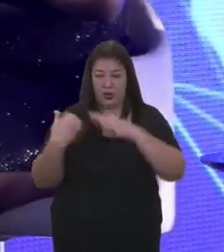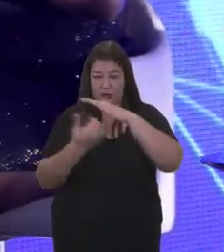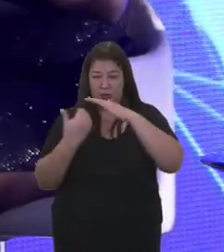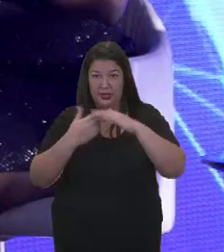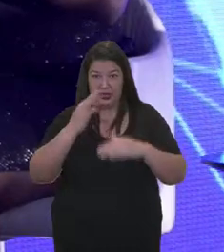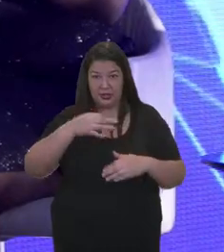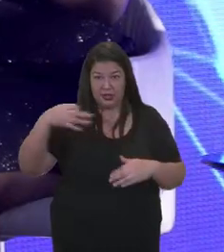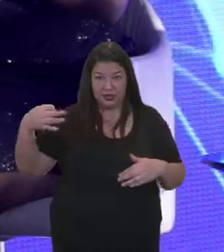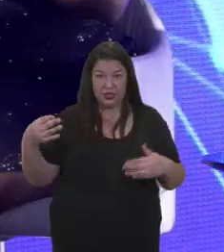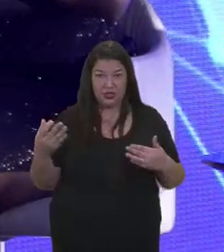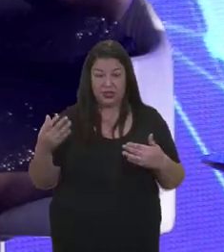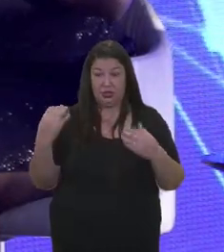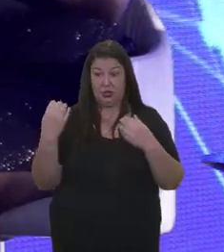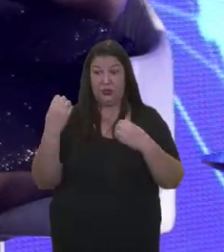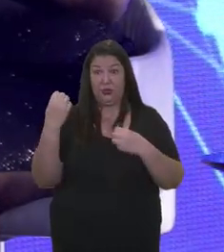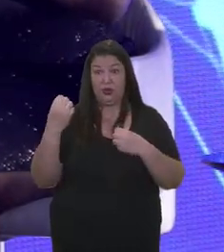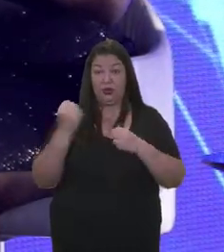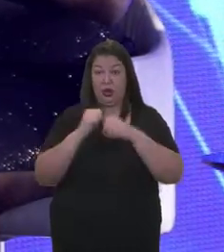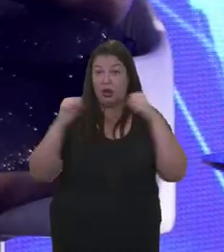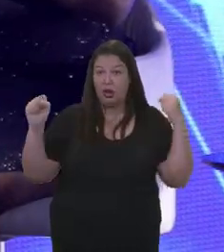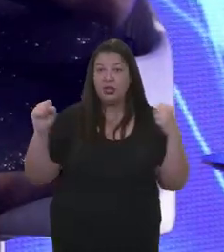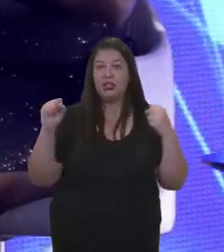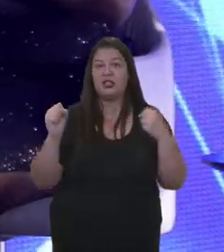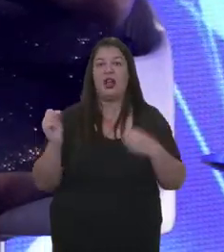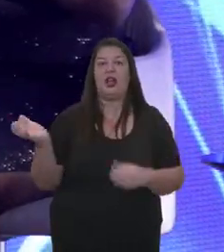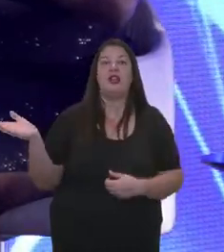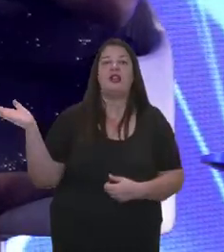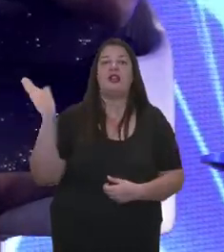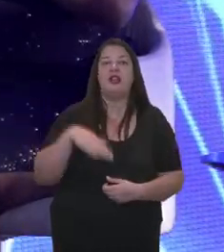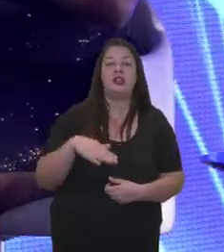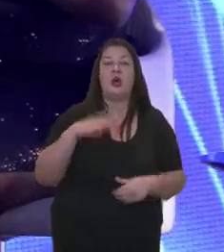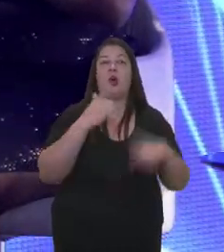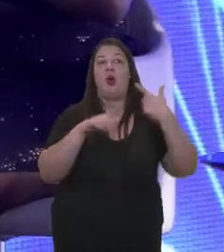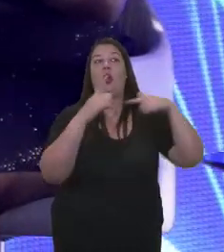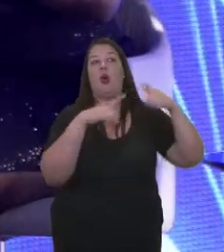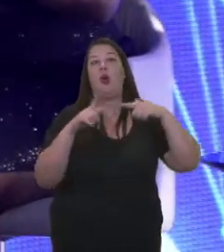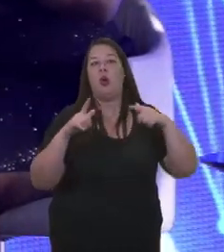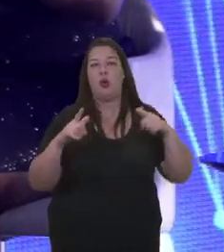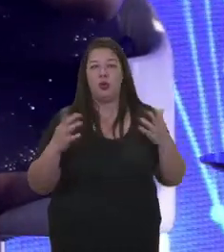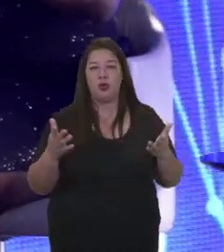Who could tease the CEO of a company in such a way to bring